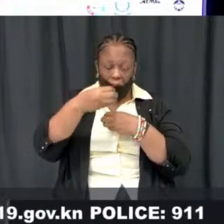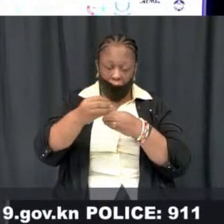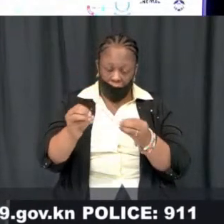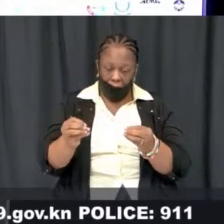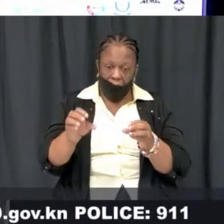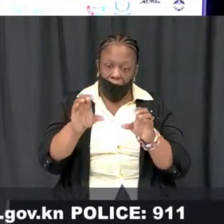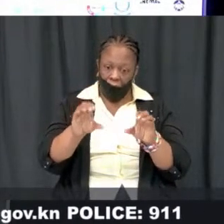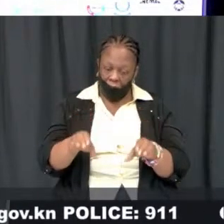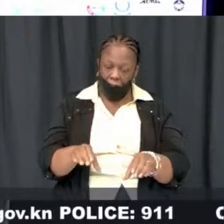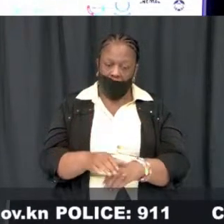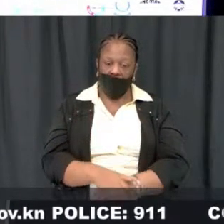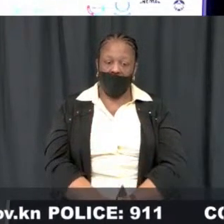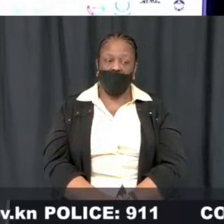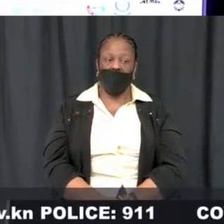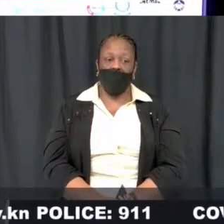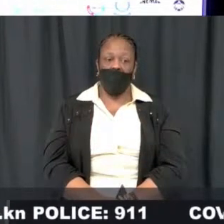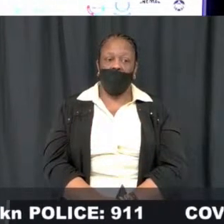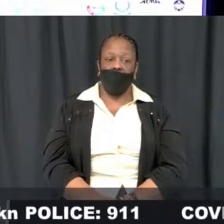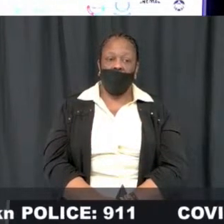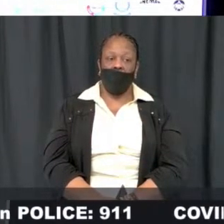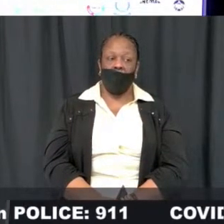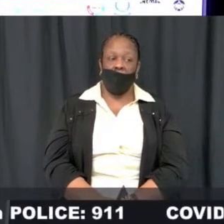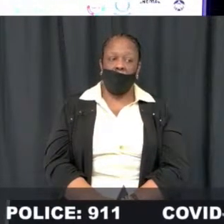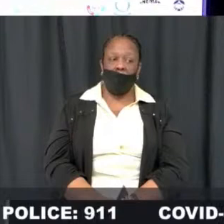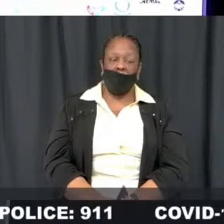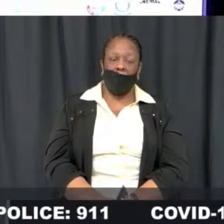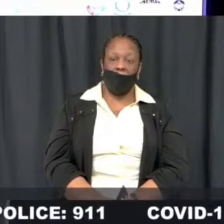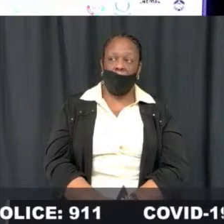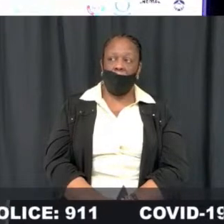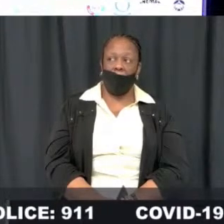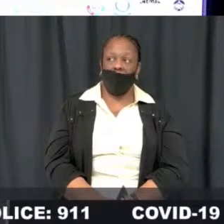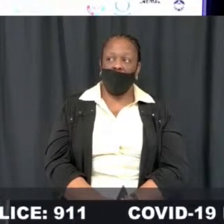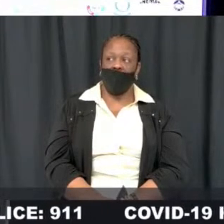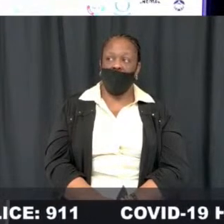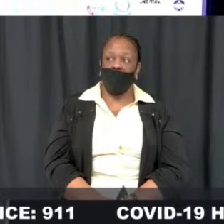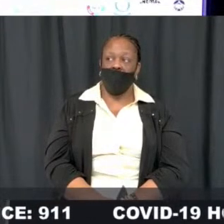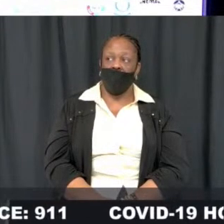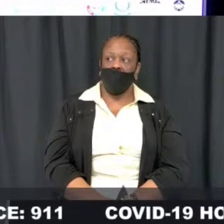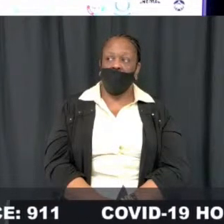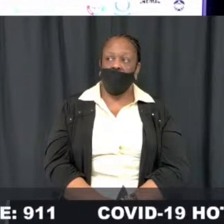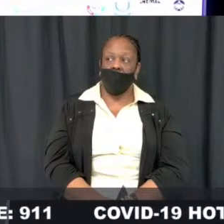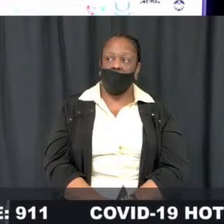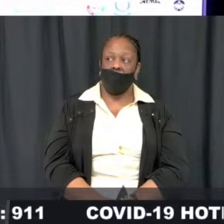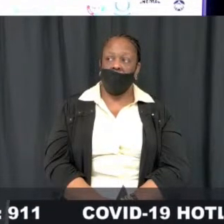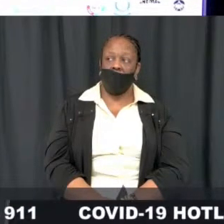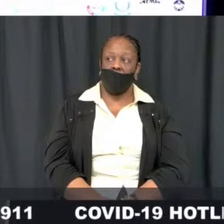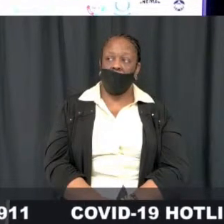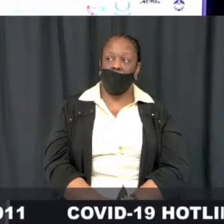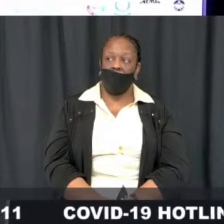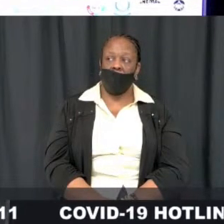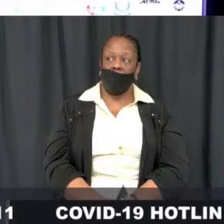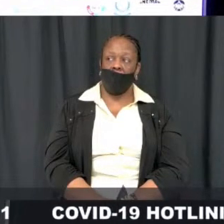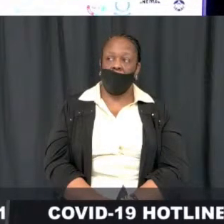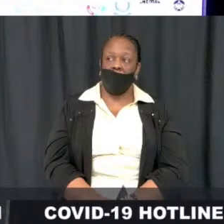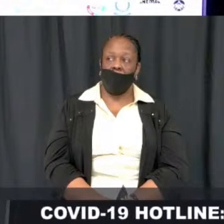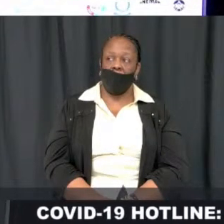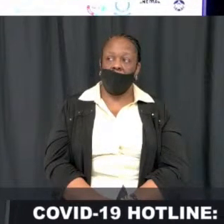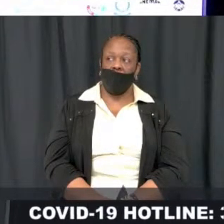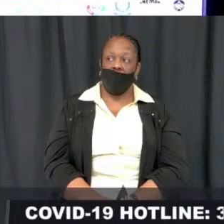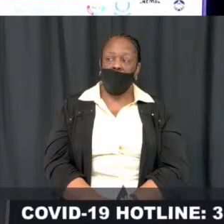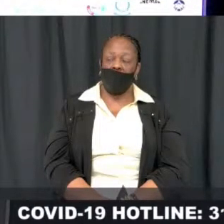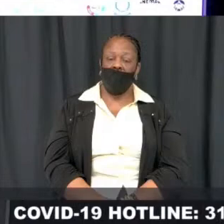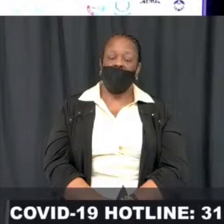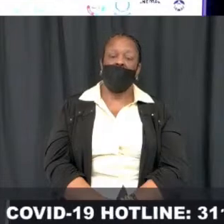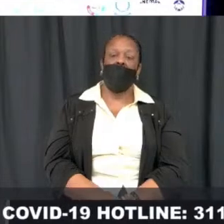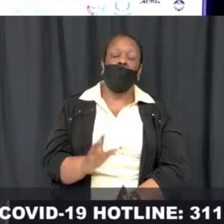the CIU is concerned, there are people around the world who